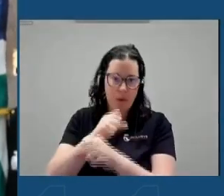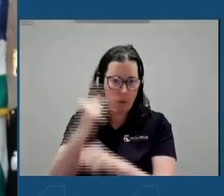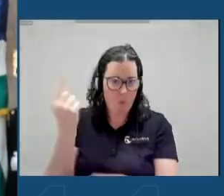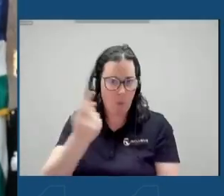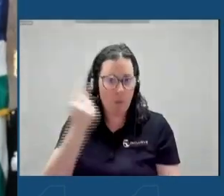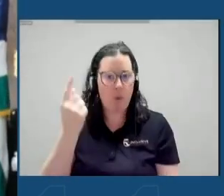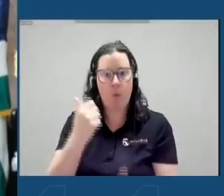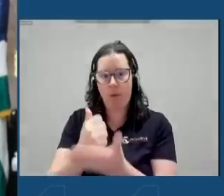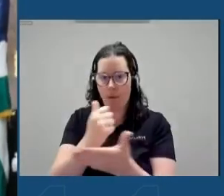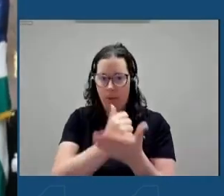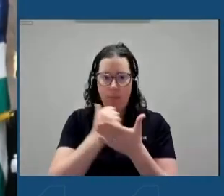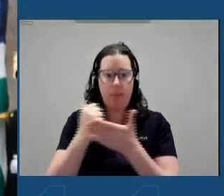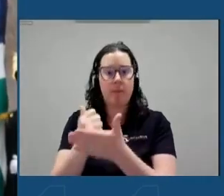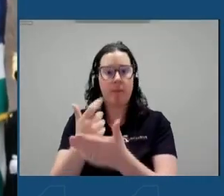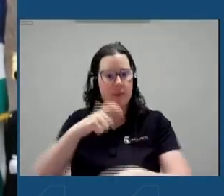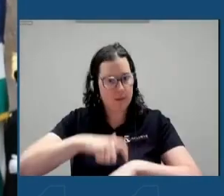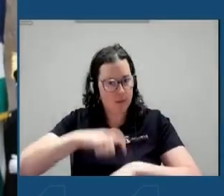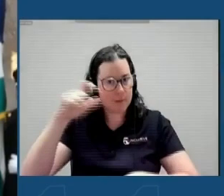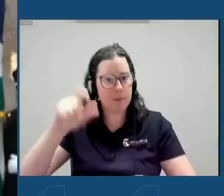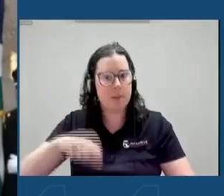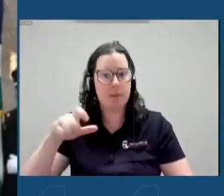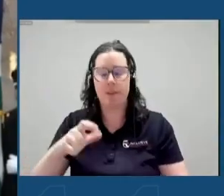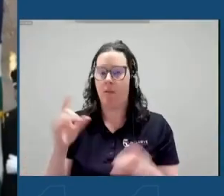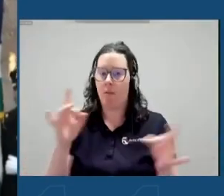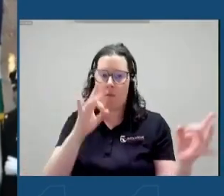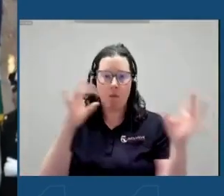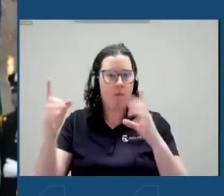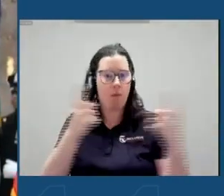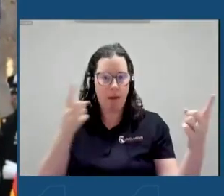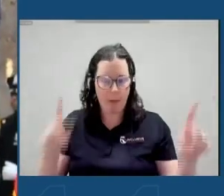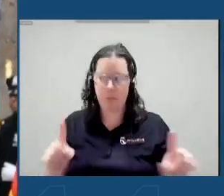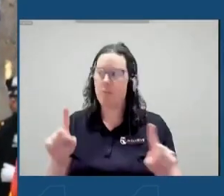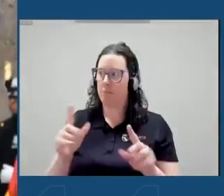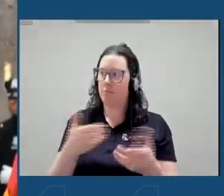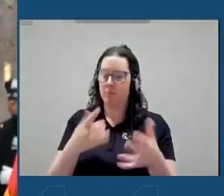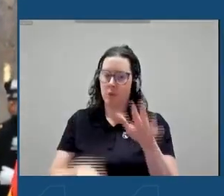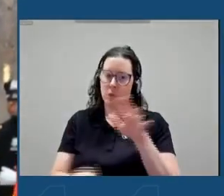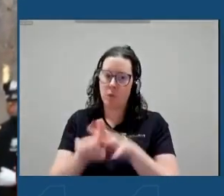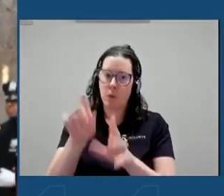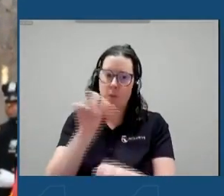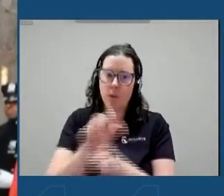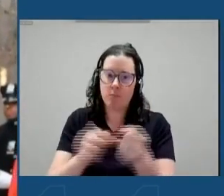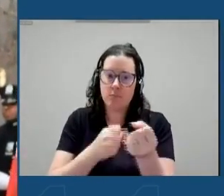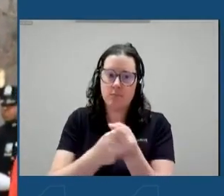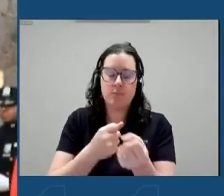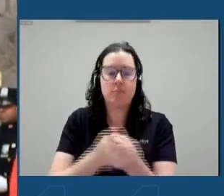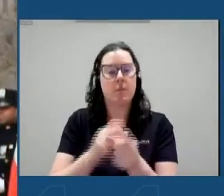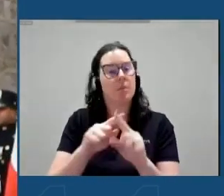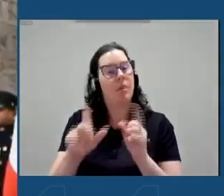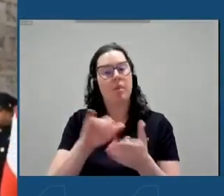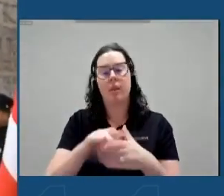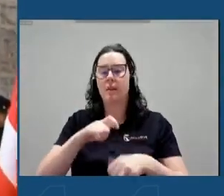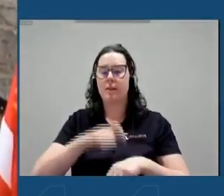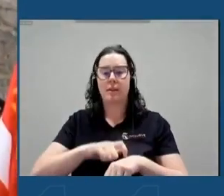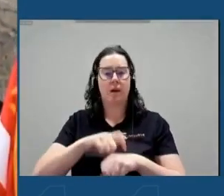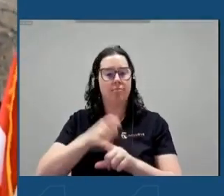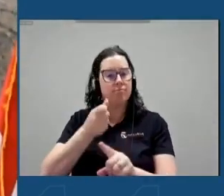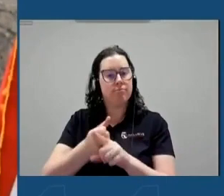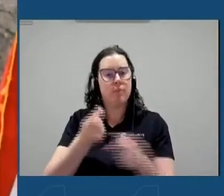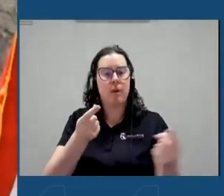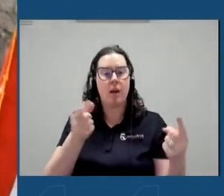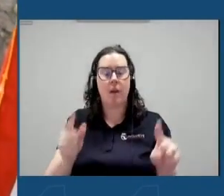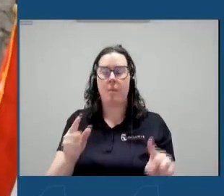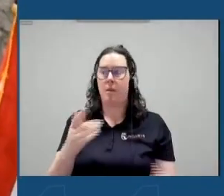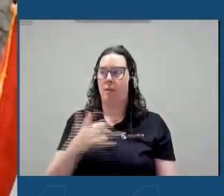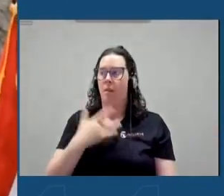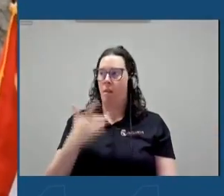when times and unspeakable times occur. But at that time, it reminded us that no one asked the